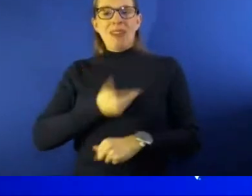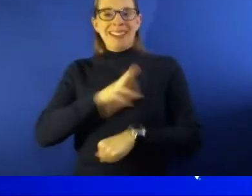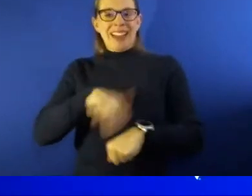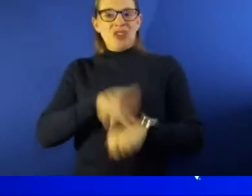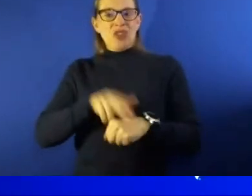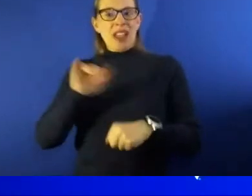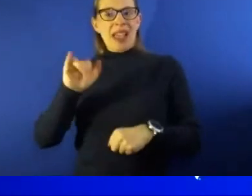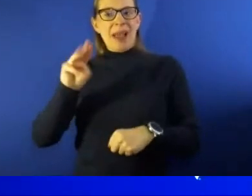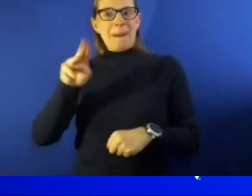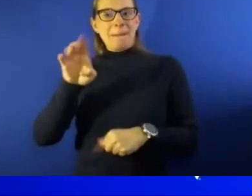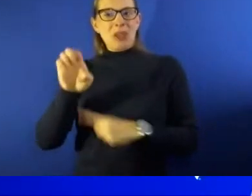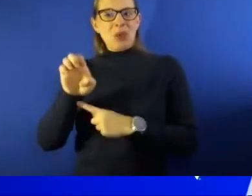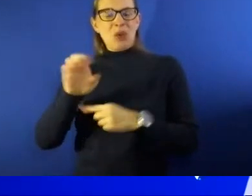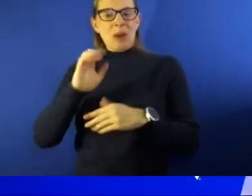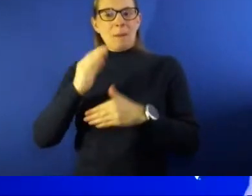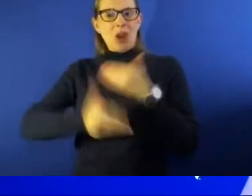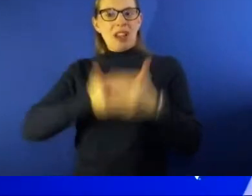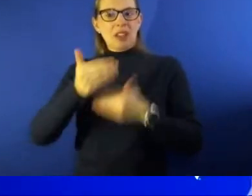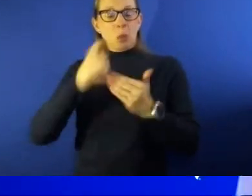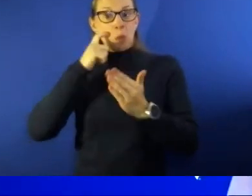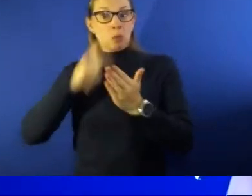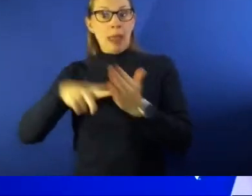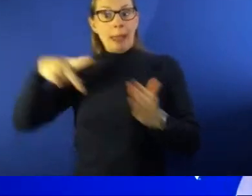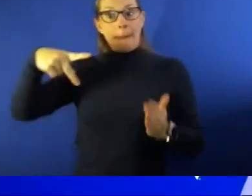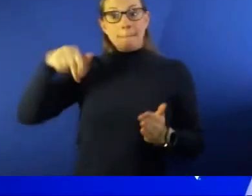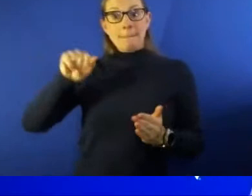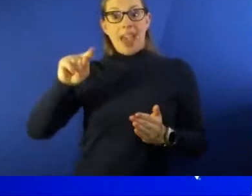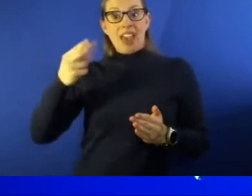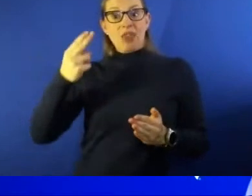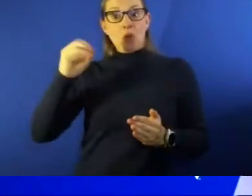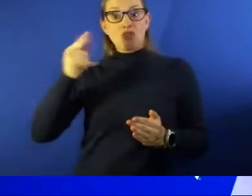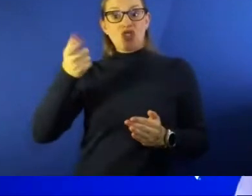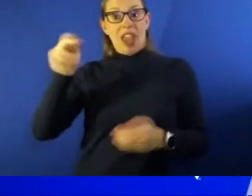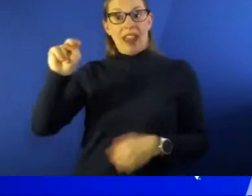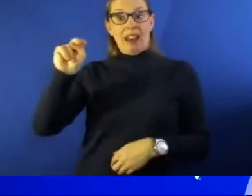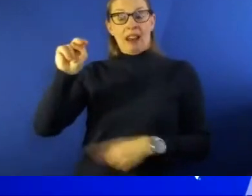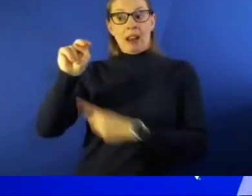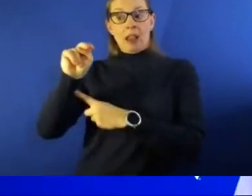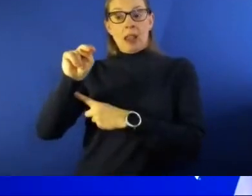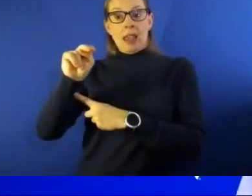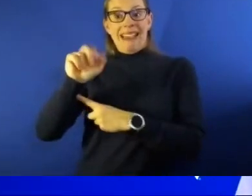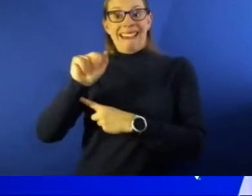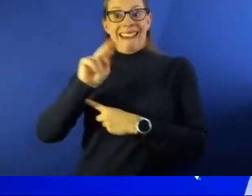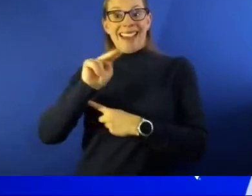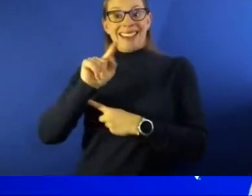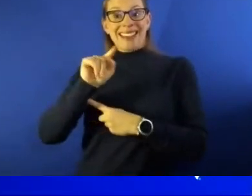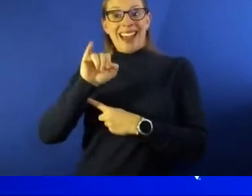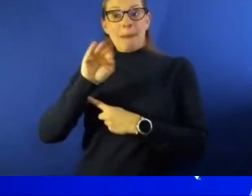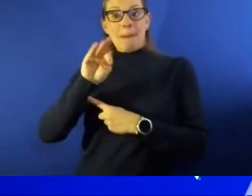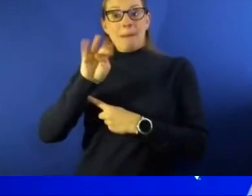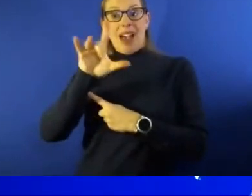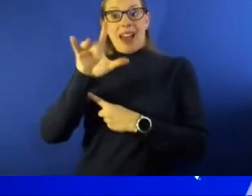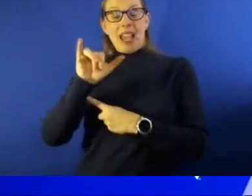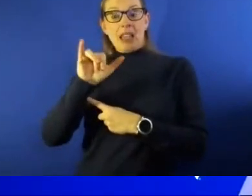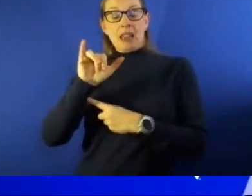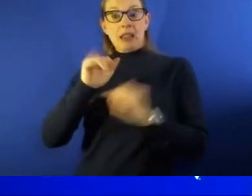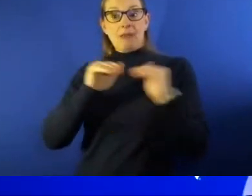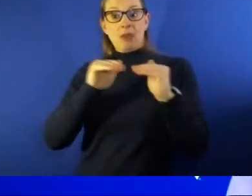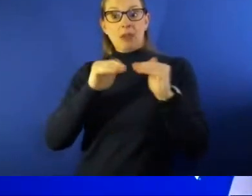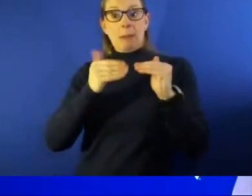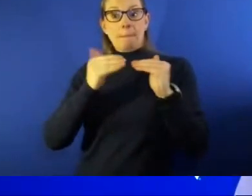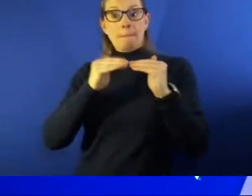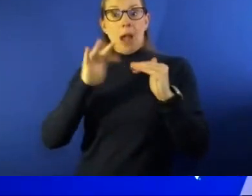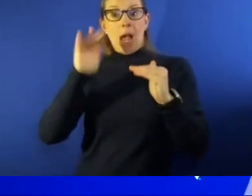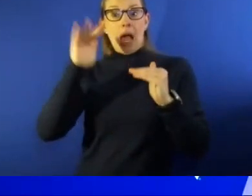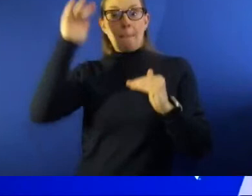an antigen, we see a pathogen, our antibody levels spike up, they get to a maximum, and then over time they decrease and